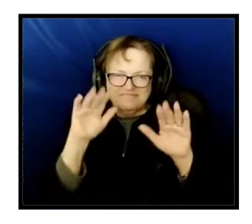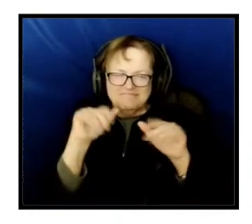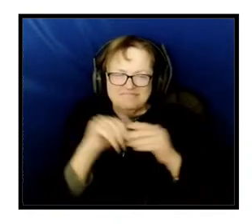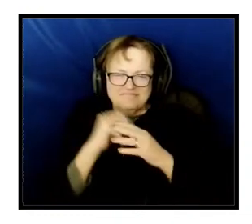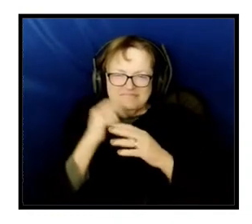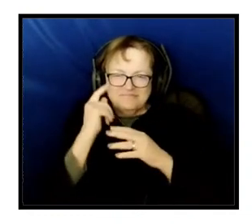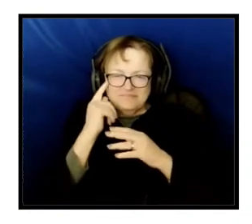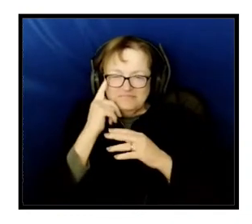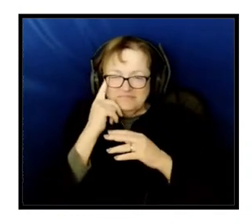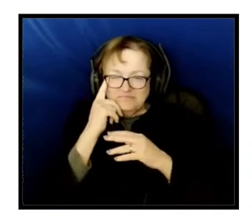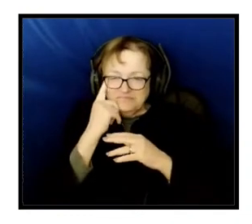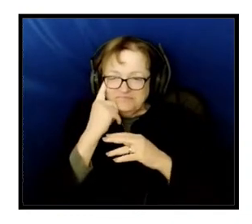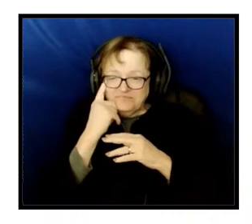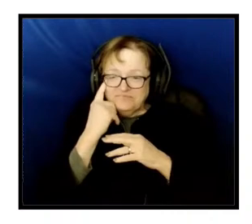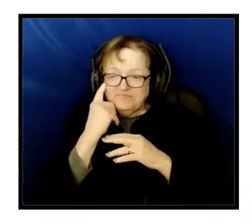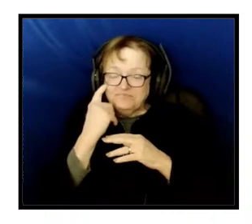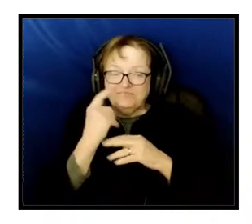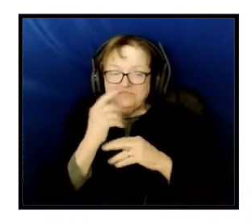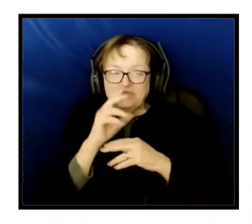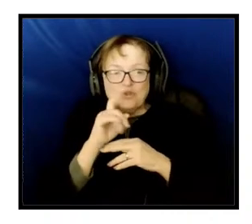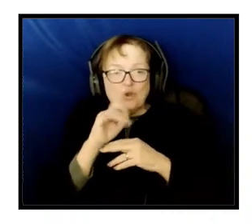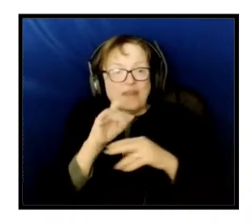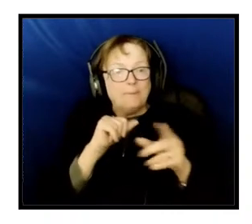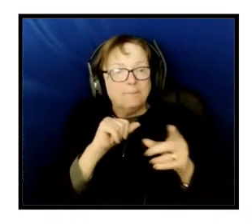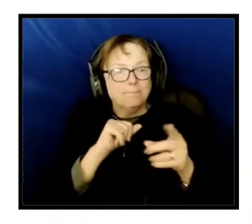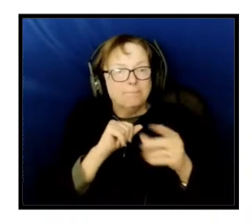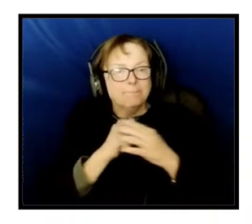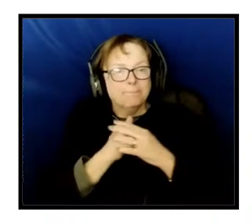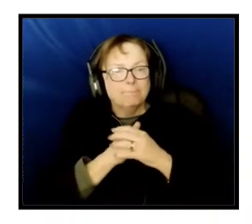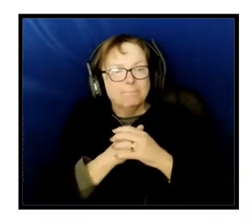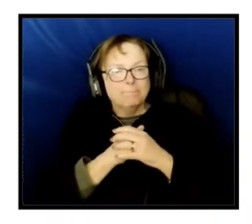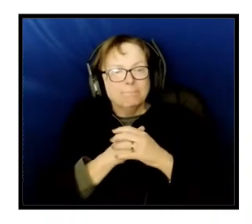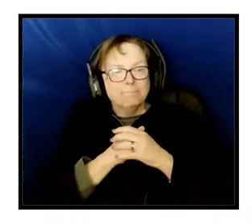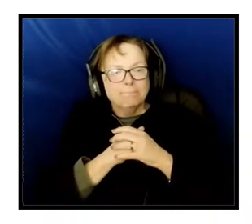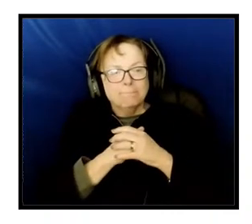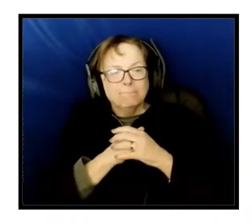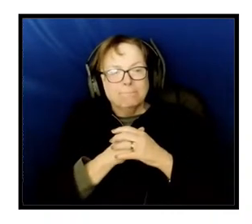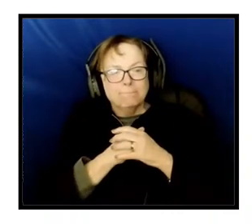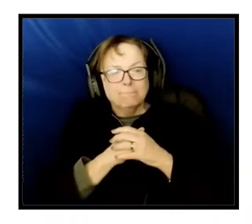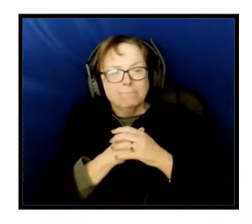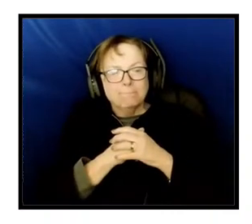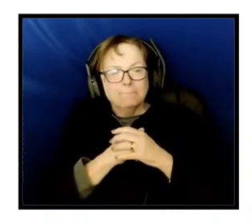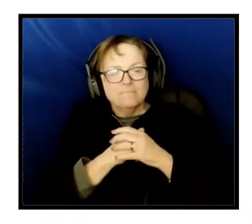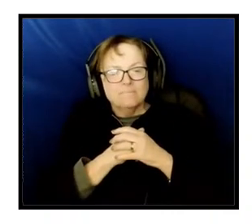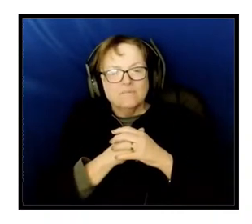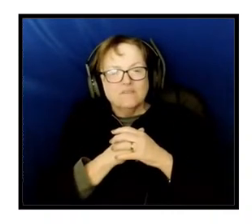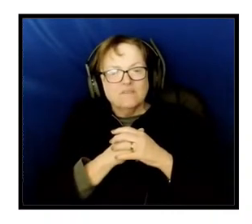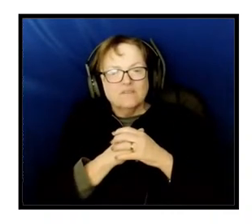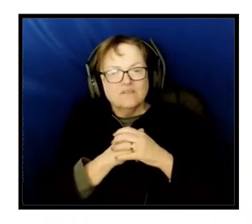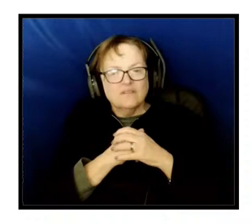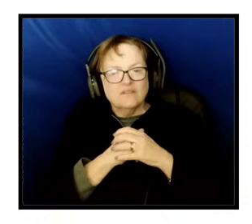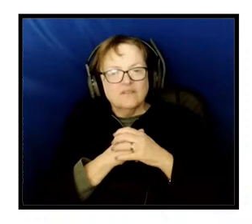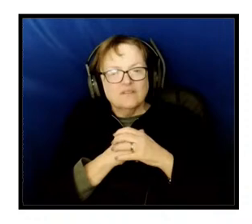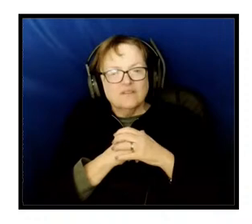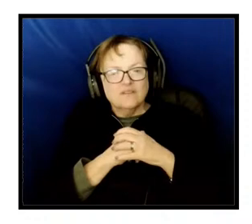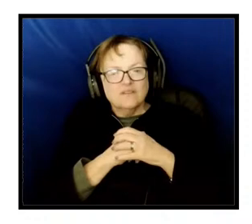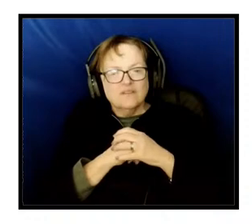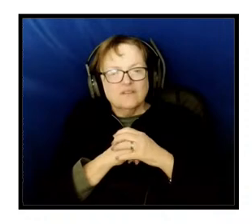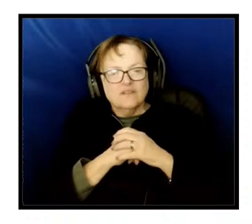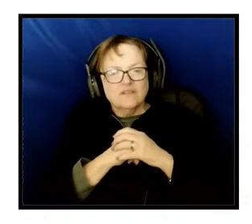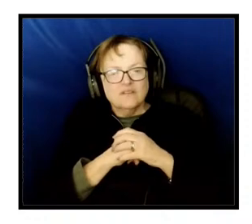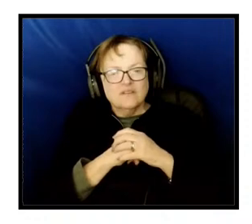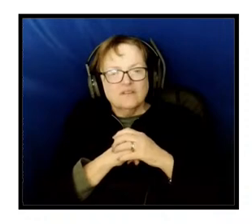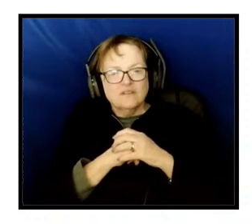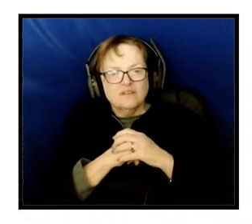Sonia. Hi, everyone. My name is Sonia Guiñansaca. I'm joining you from Tungva Land, Los Angeles. I